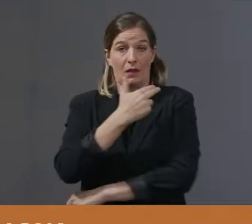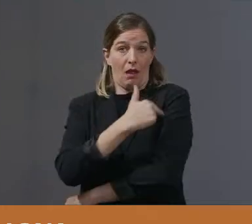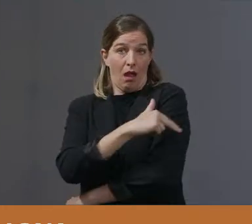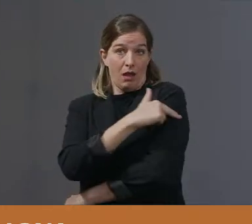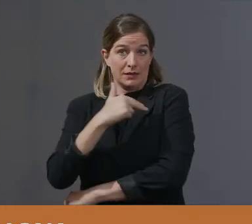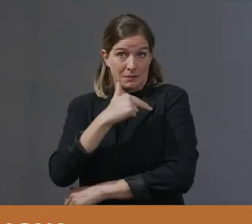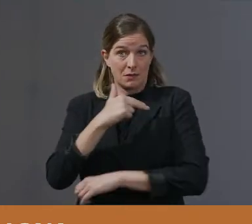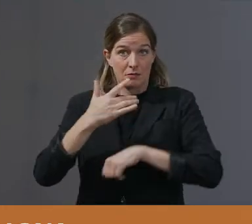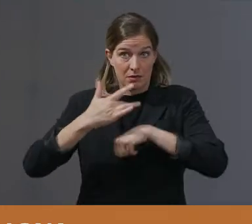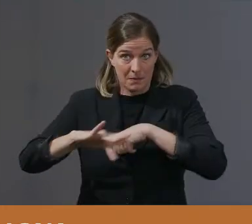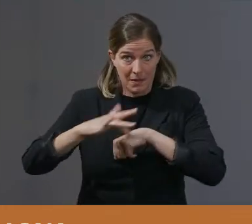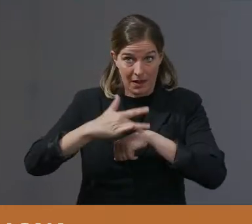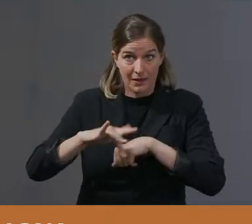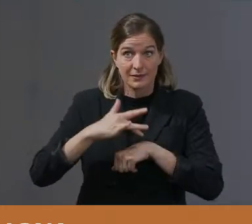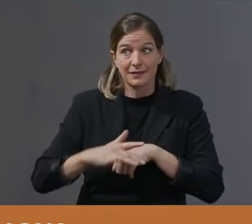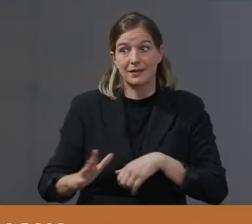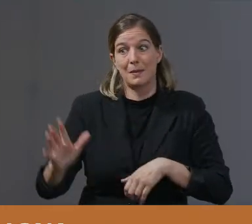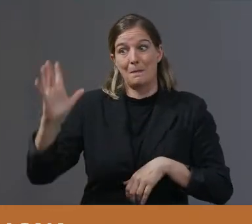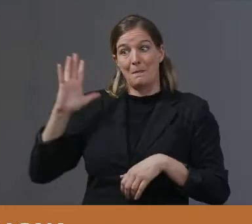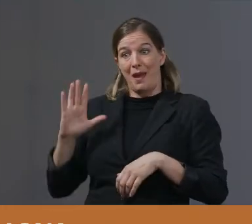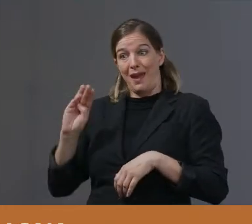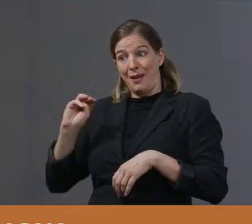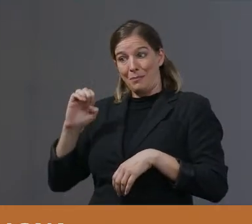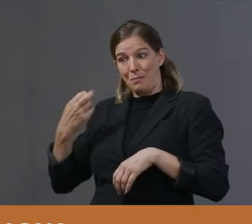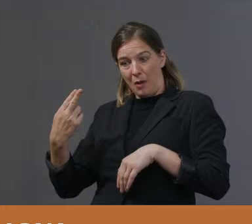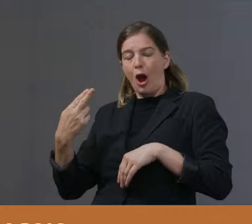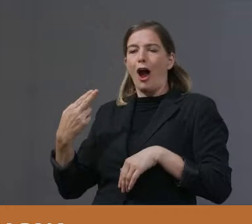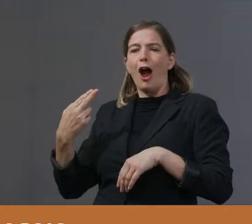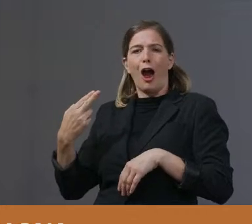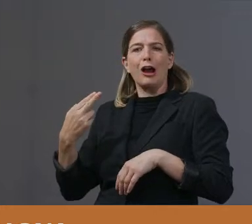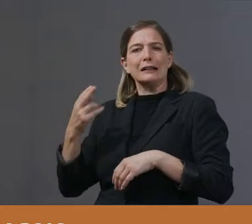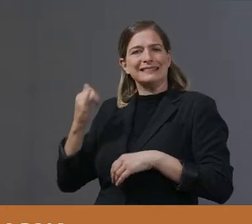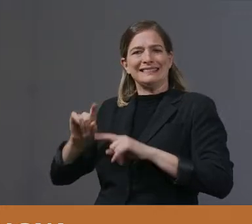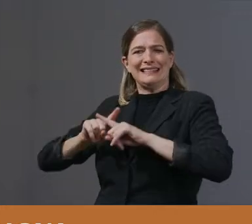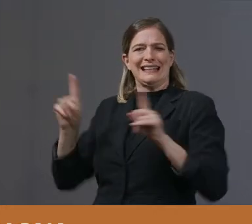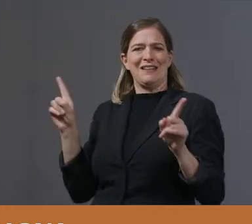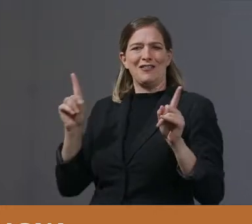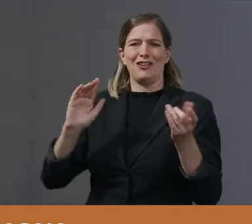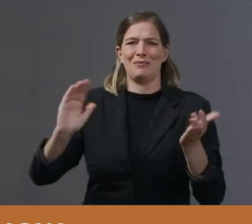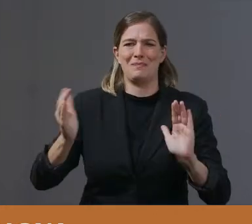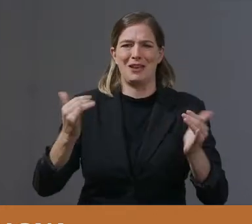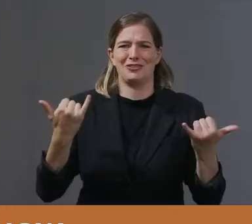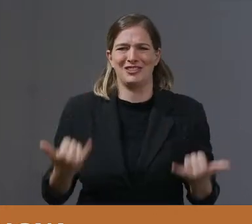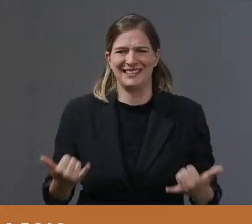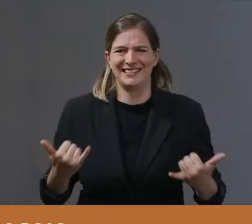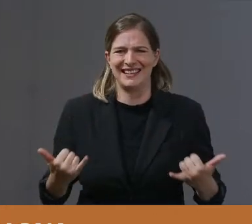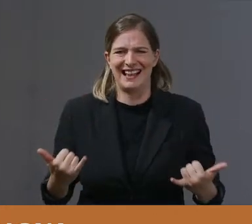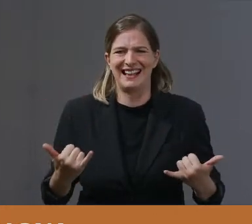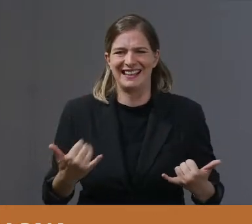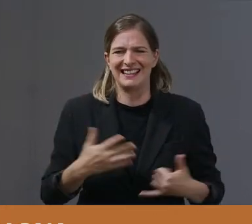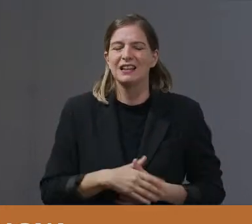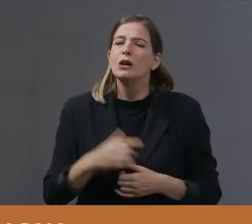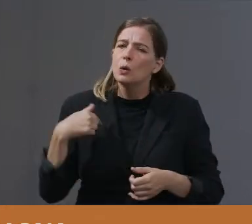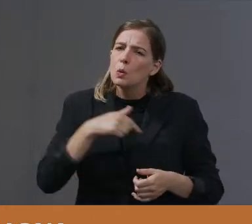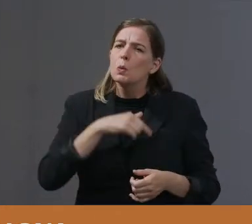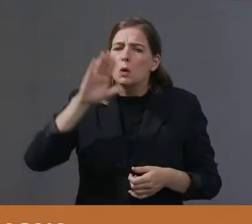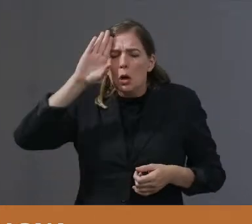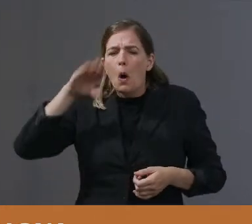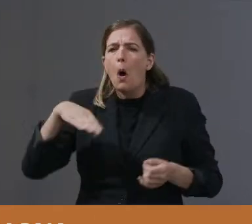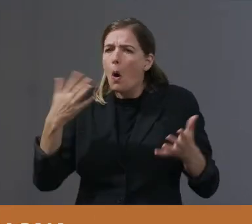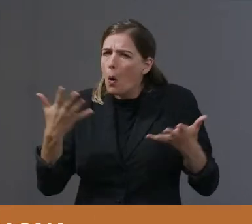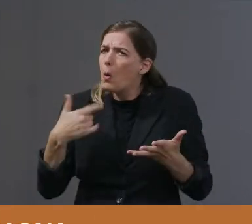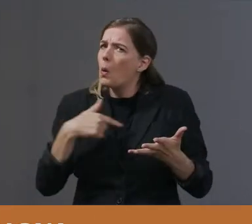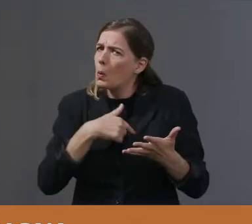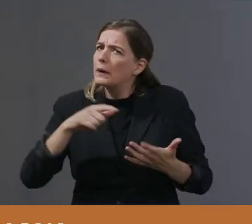we are today. We hope to not need this hospital capacity, but we will be prepared not only with what we